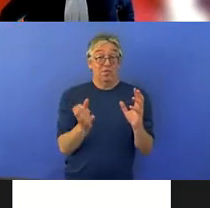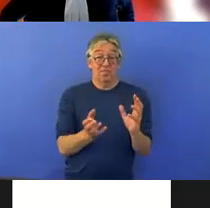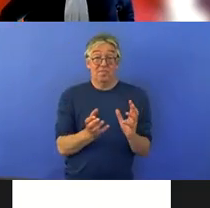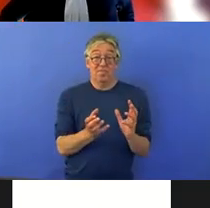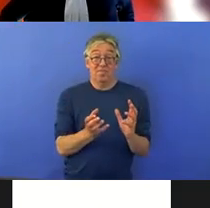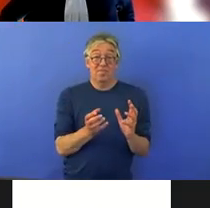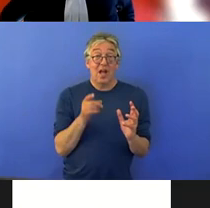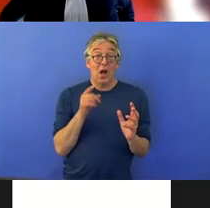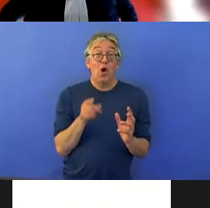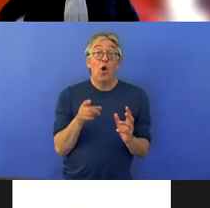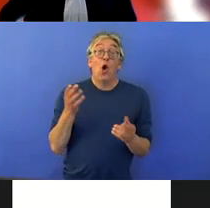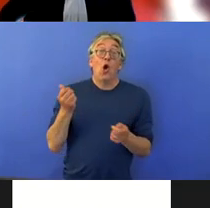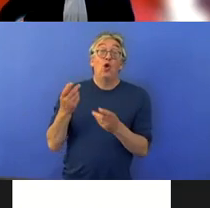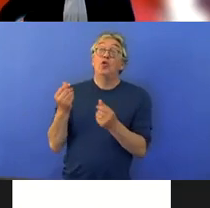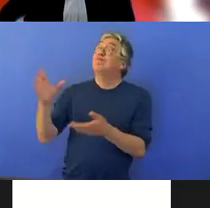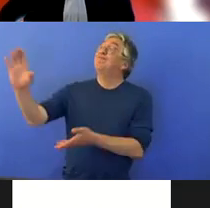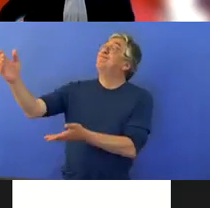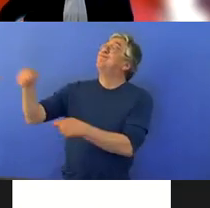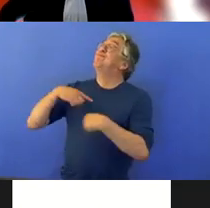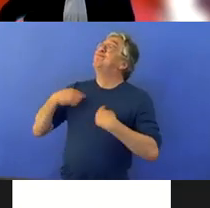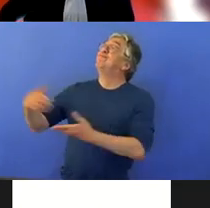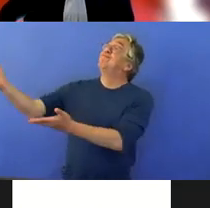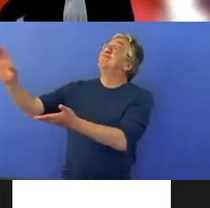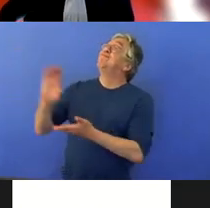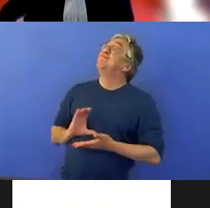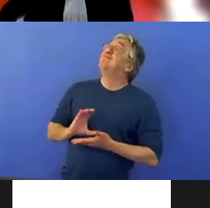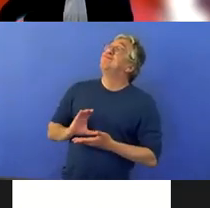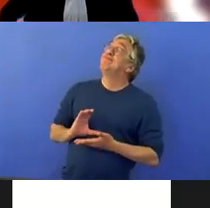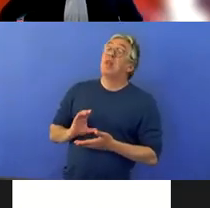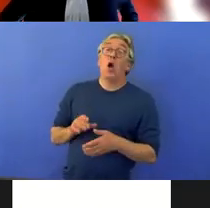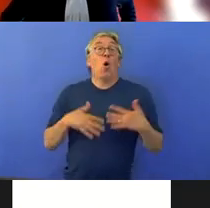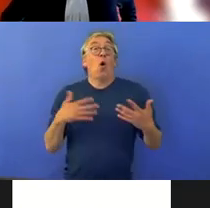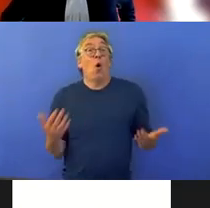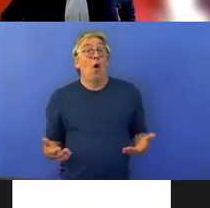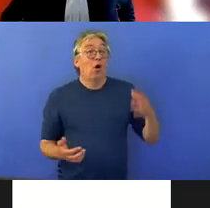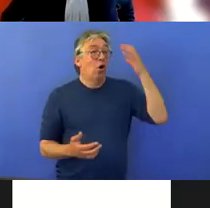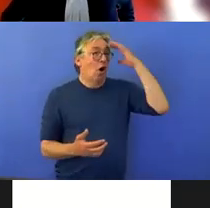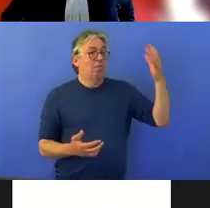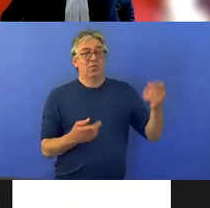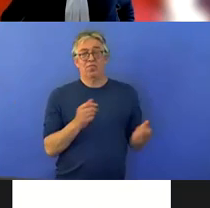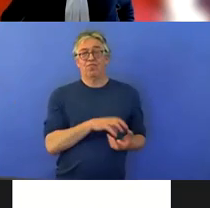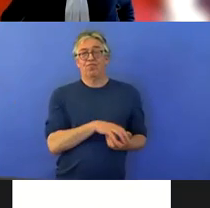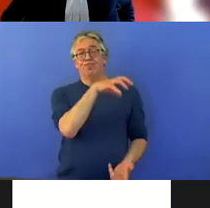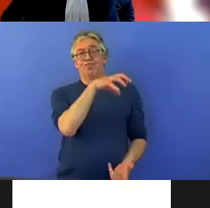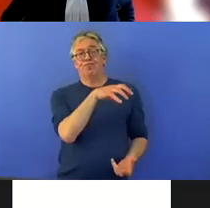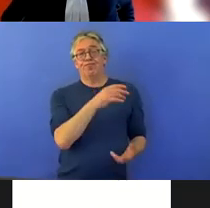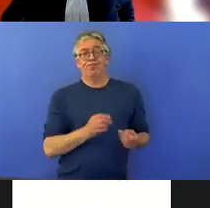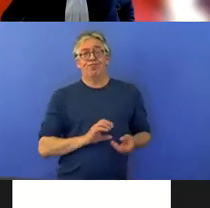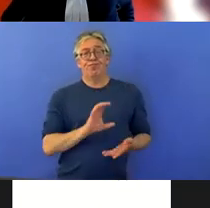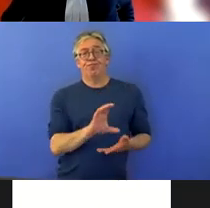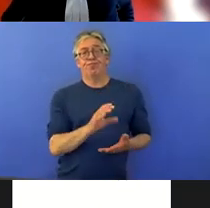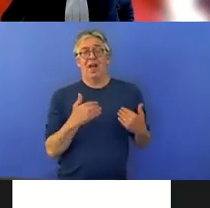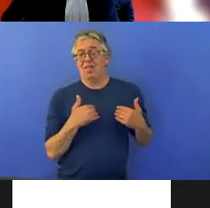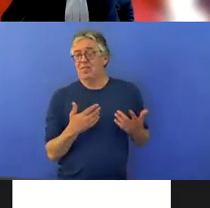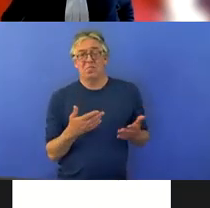sure that disability is being integrated into all of the programs that are being developed. Okay, thank you very